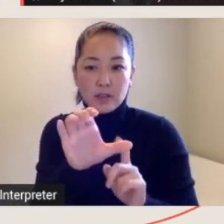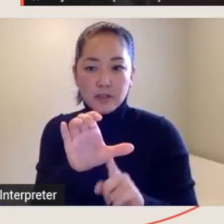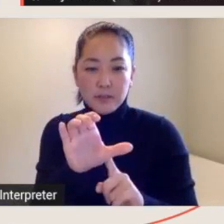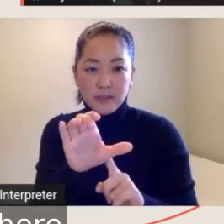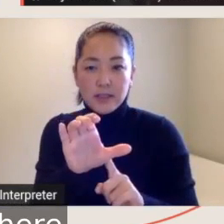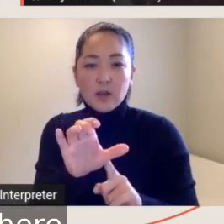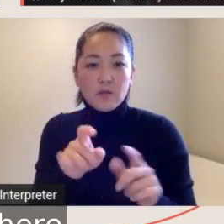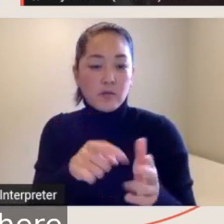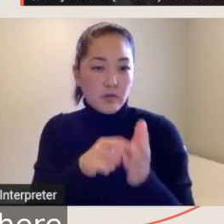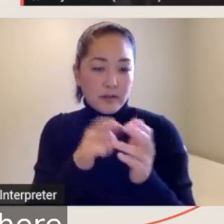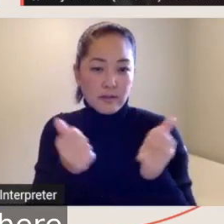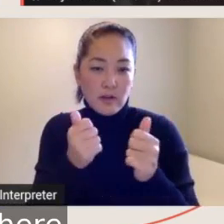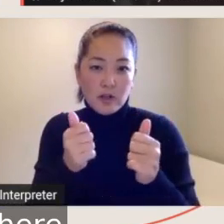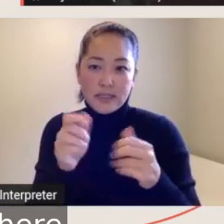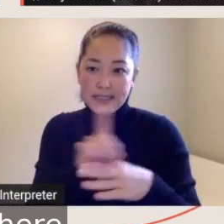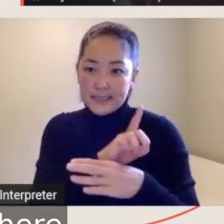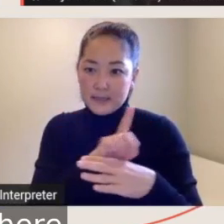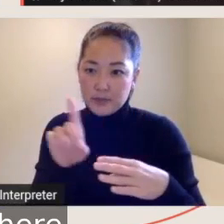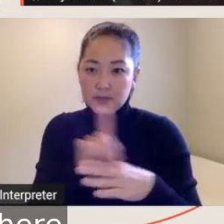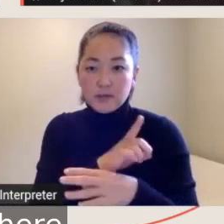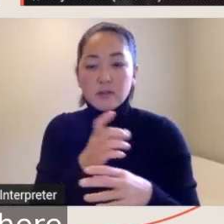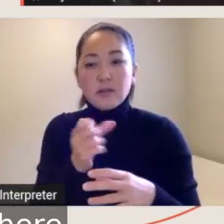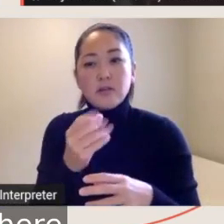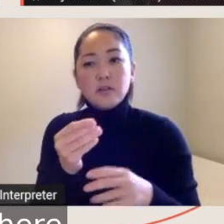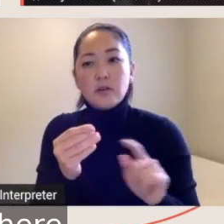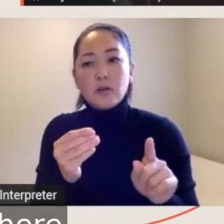discipline. So what were some places where